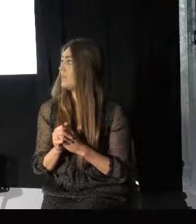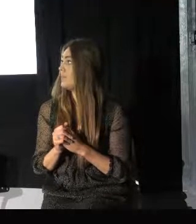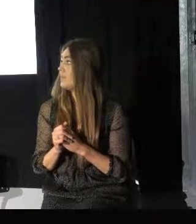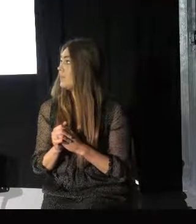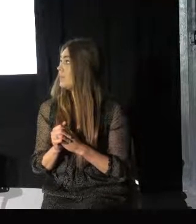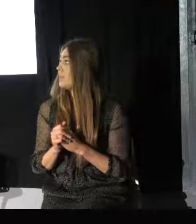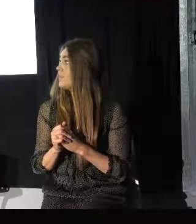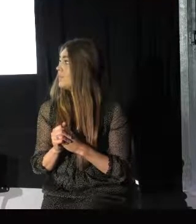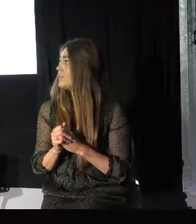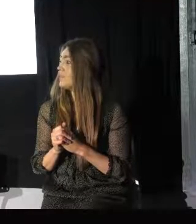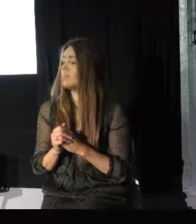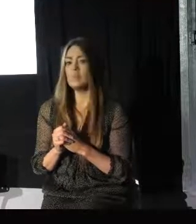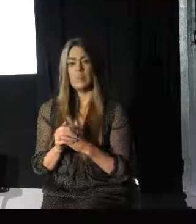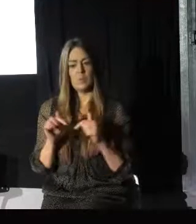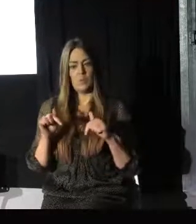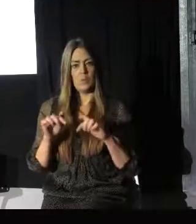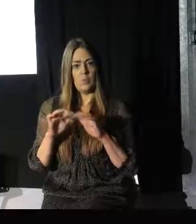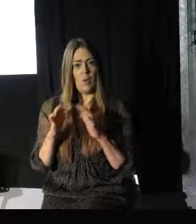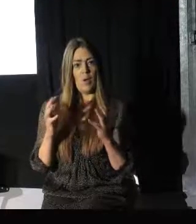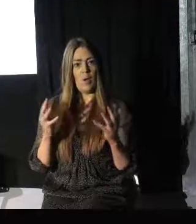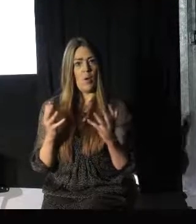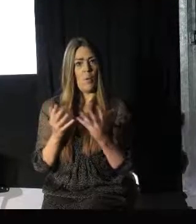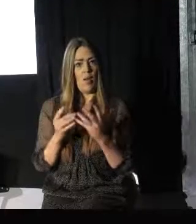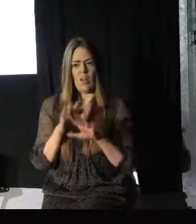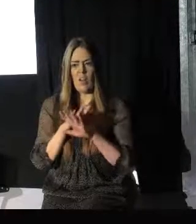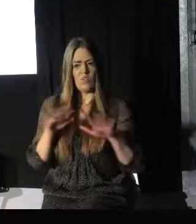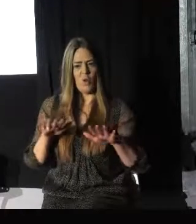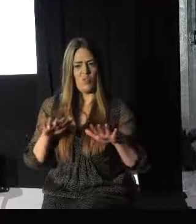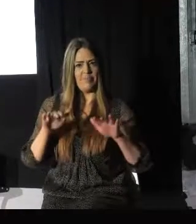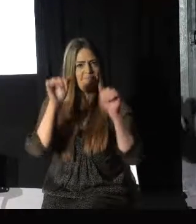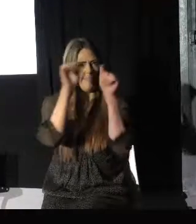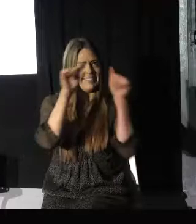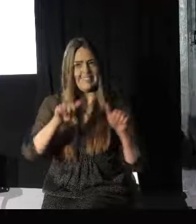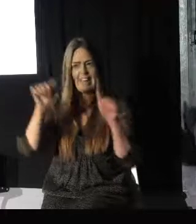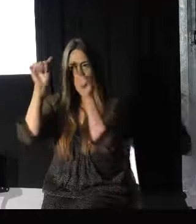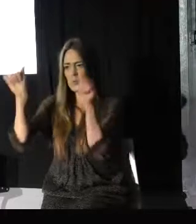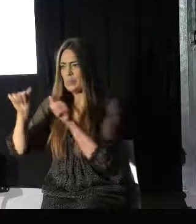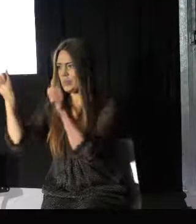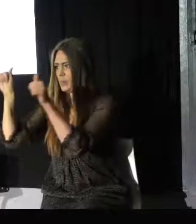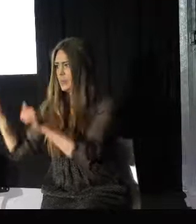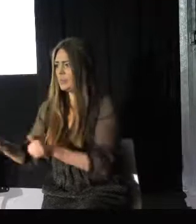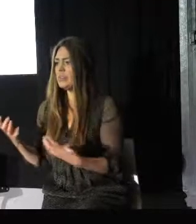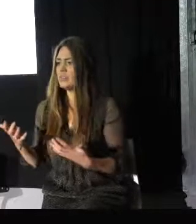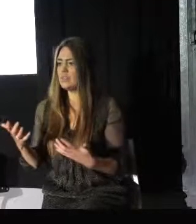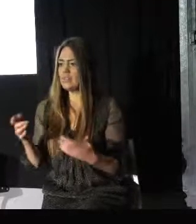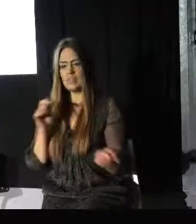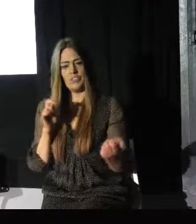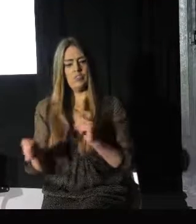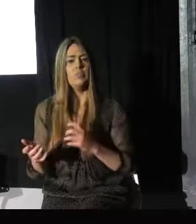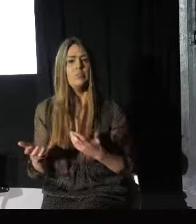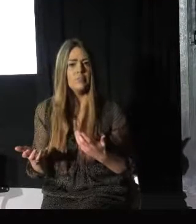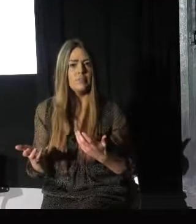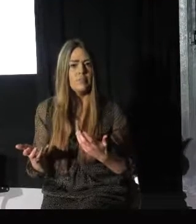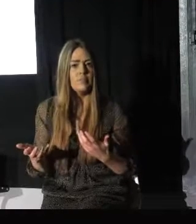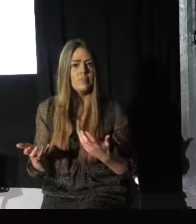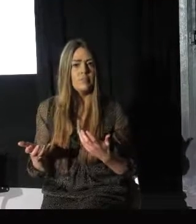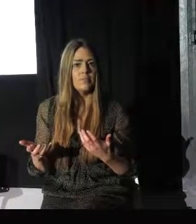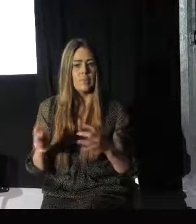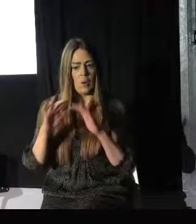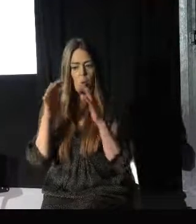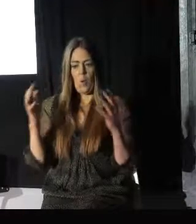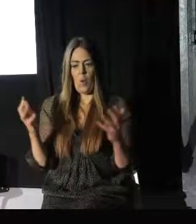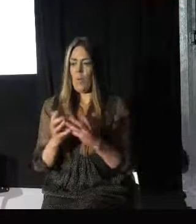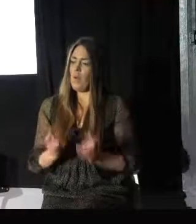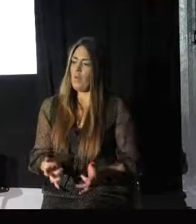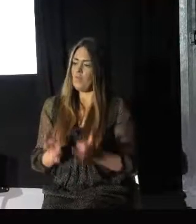to live in a world that is not a world of statues, to live in a world where